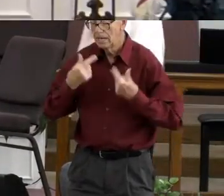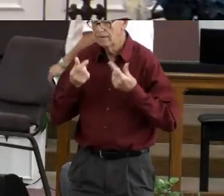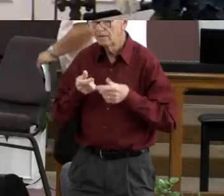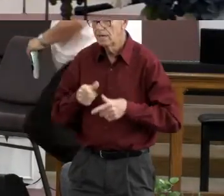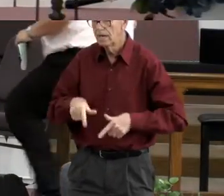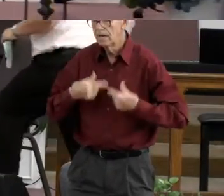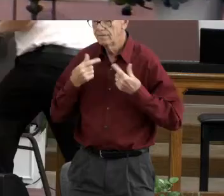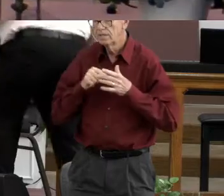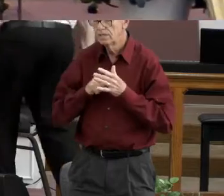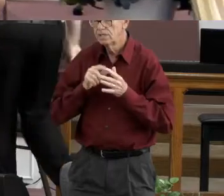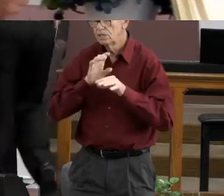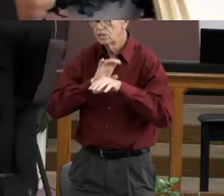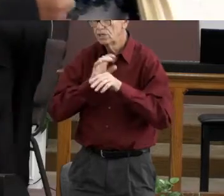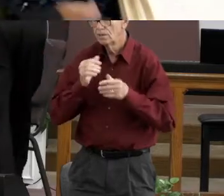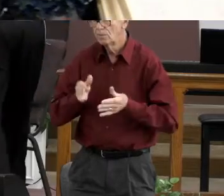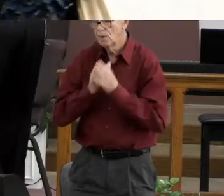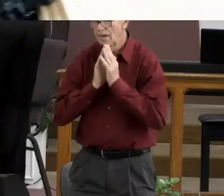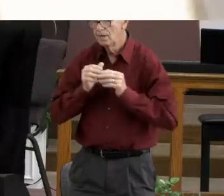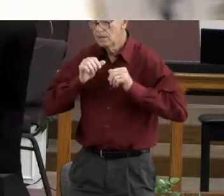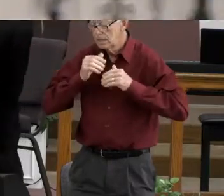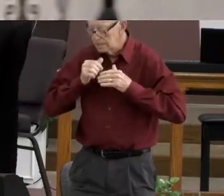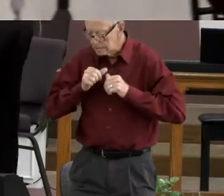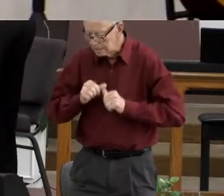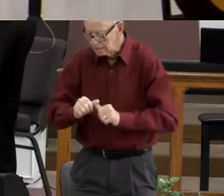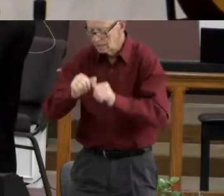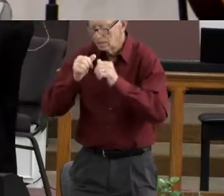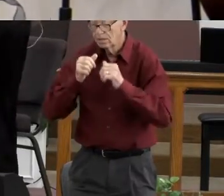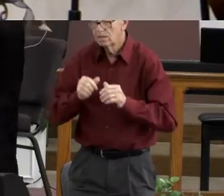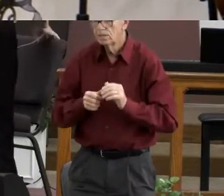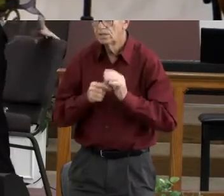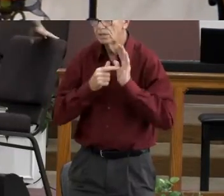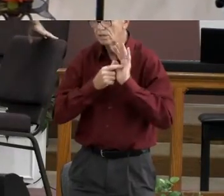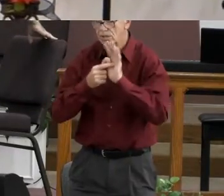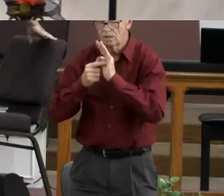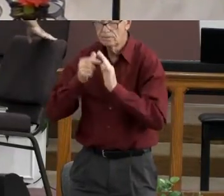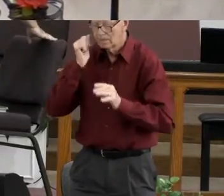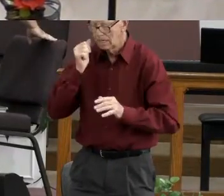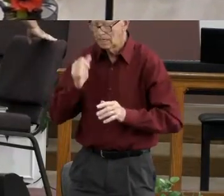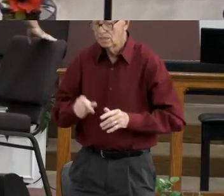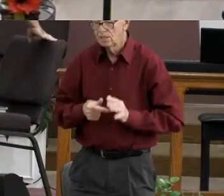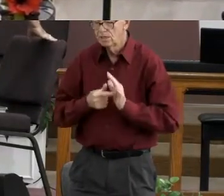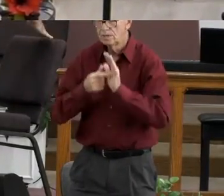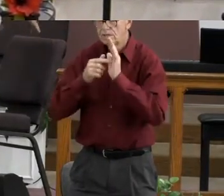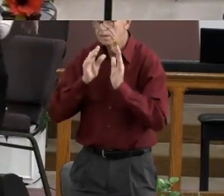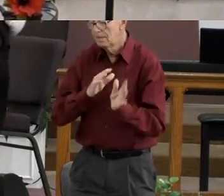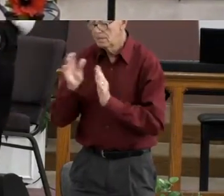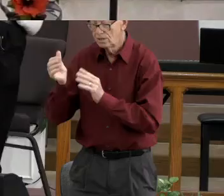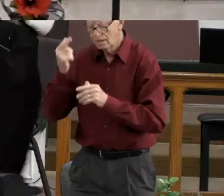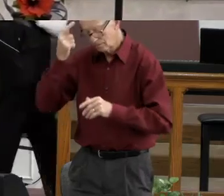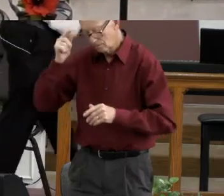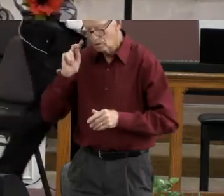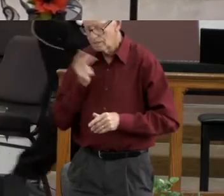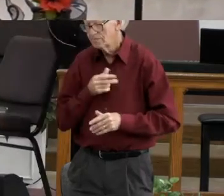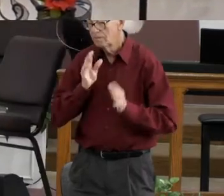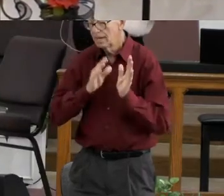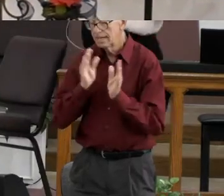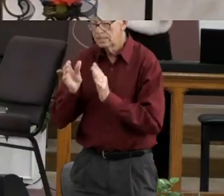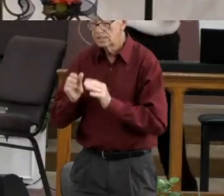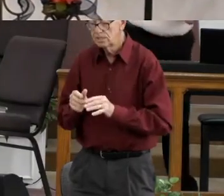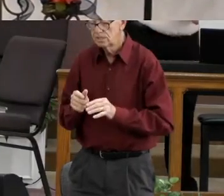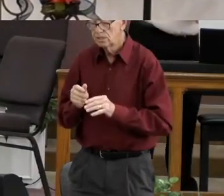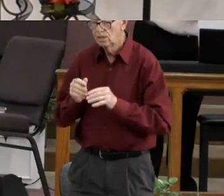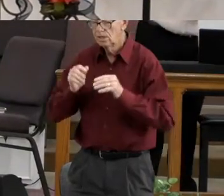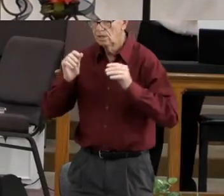life of this church. And I pray that You would continue to reveal Yourself daily to us. Show us the plans that You have for us, plans to prosper